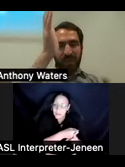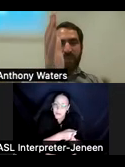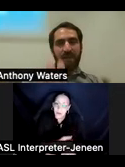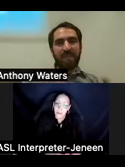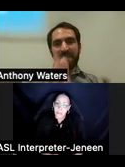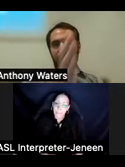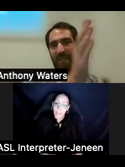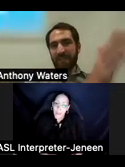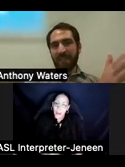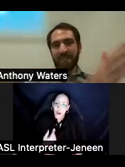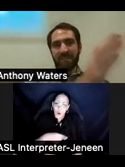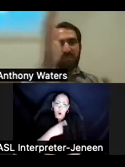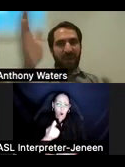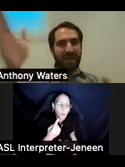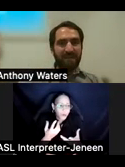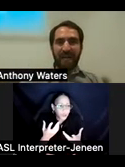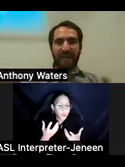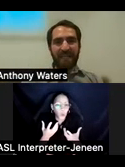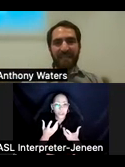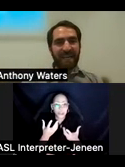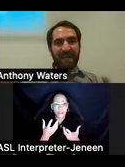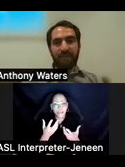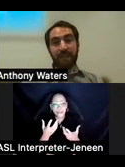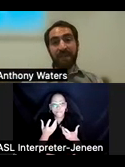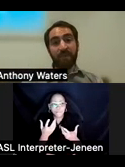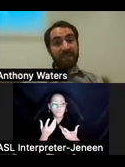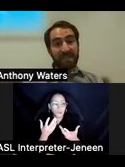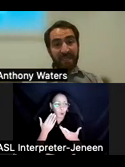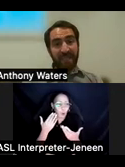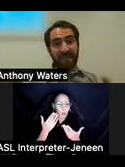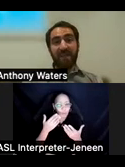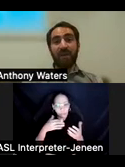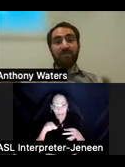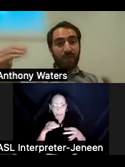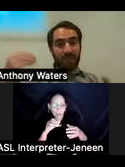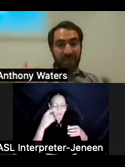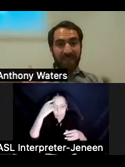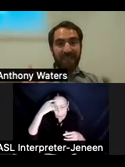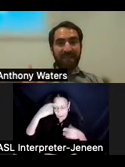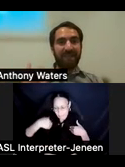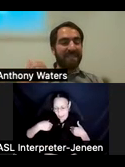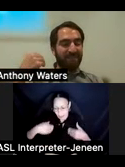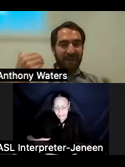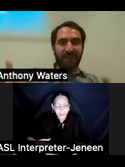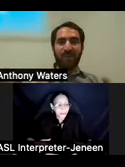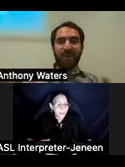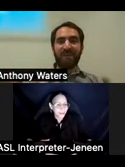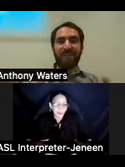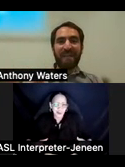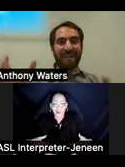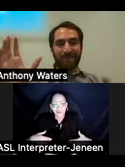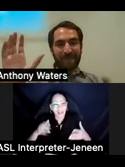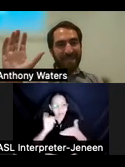we always want to be dispelling this brain-body dichotomy that we see. Unfortunately, it's a very